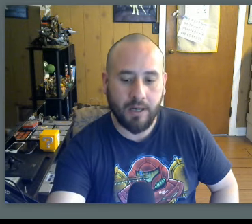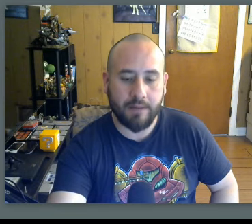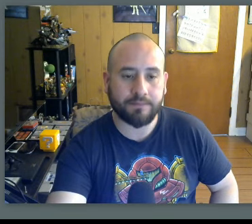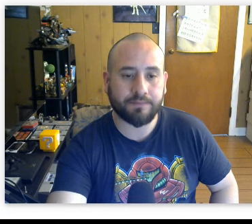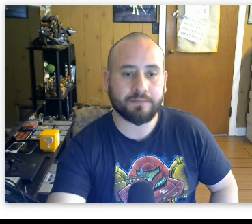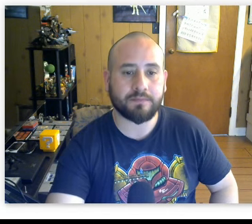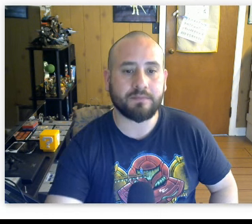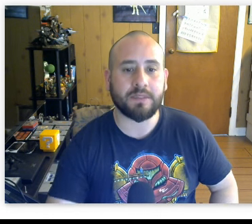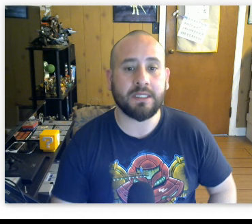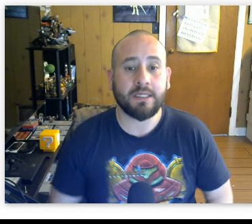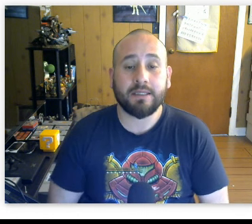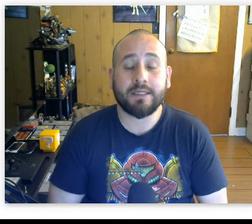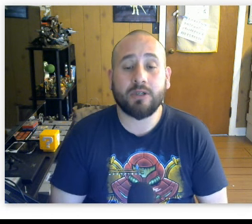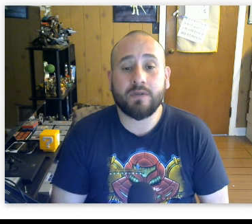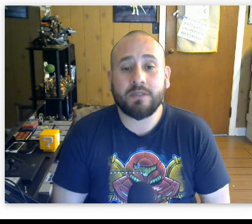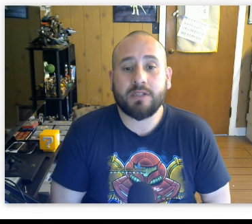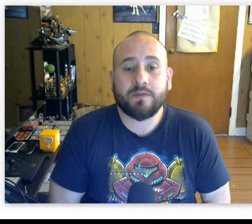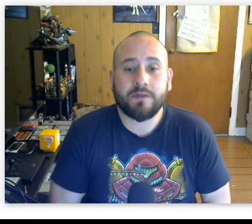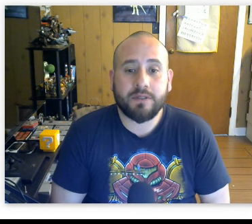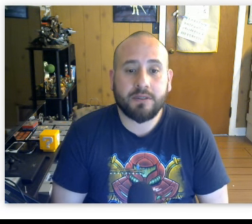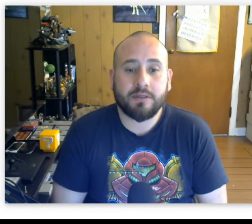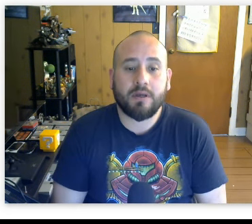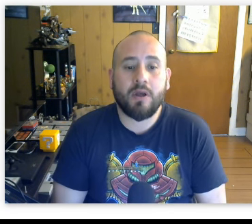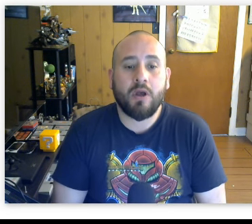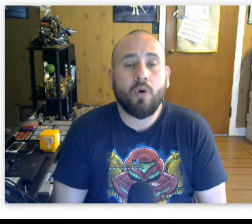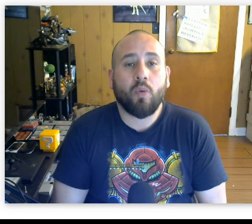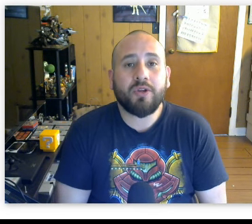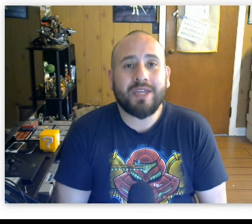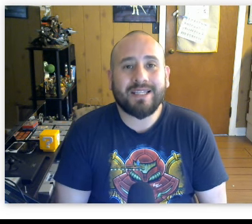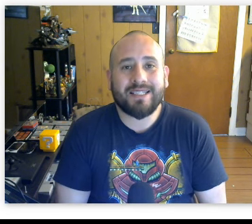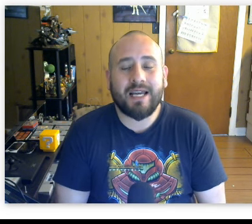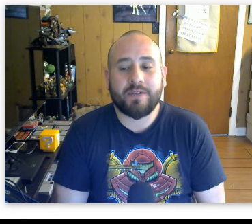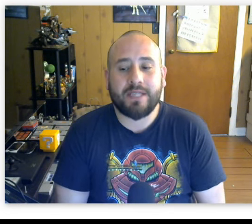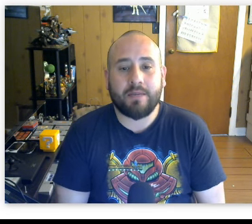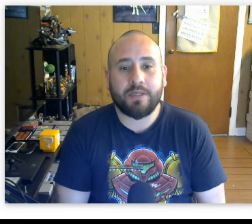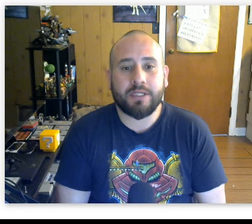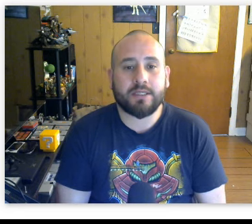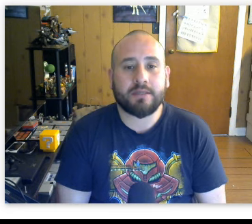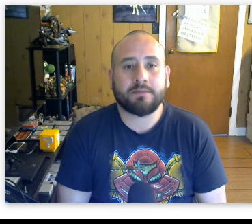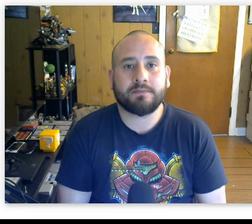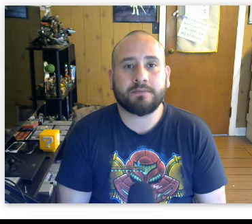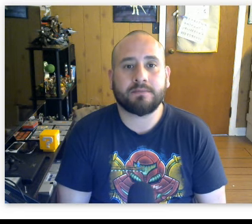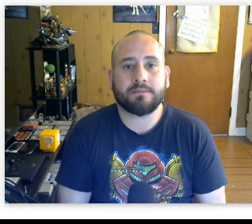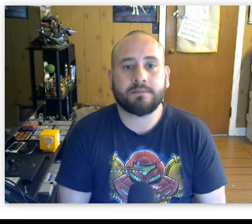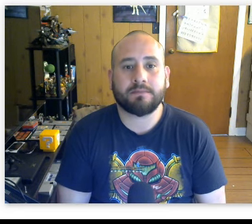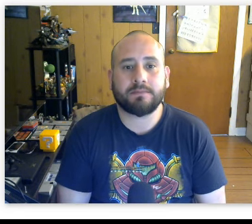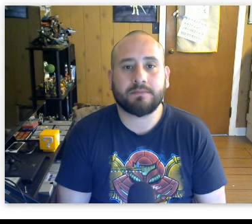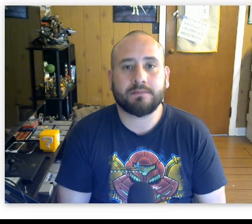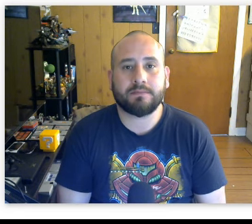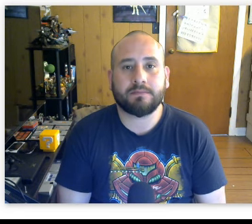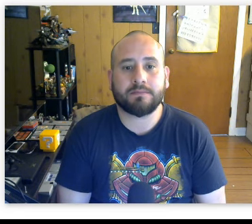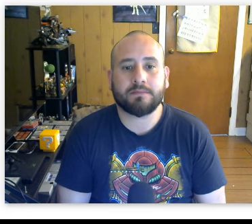All right. Let's go over some lunch foods. What do you think the sign for sandwich is?